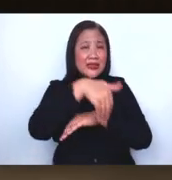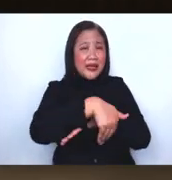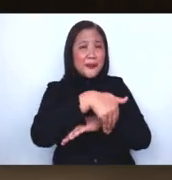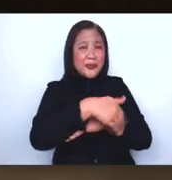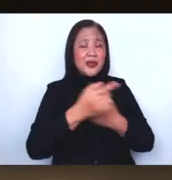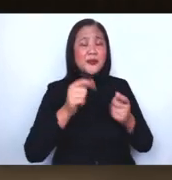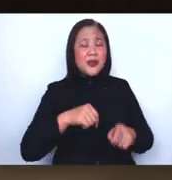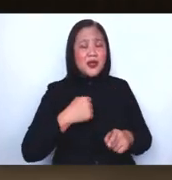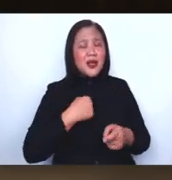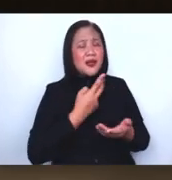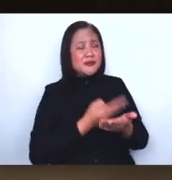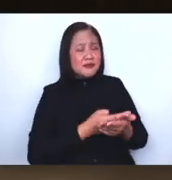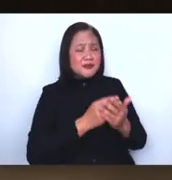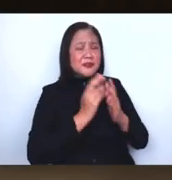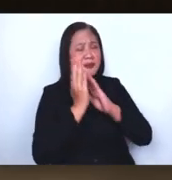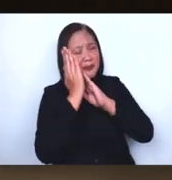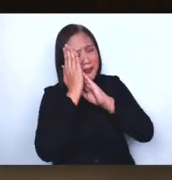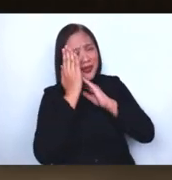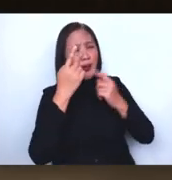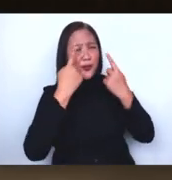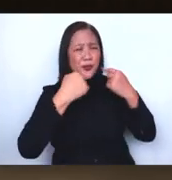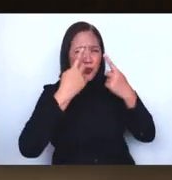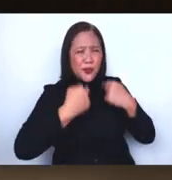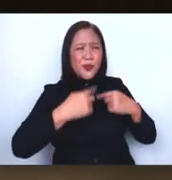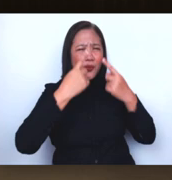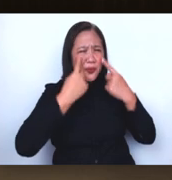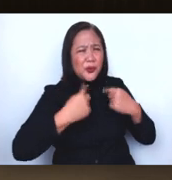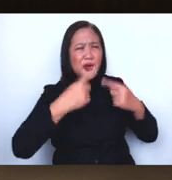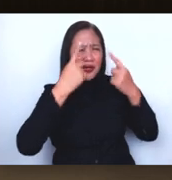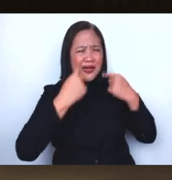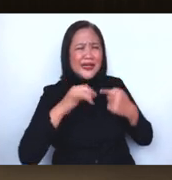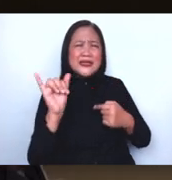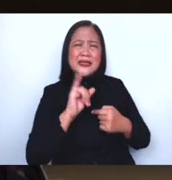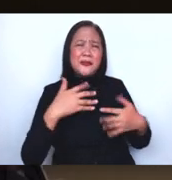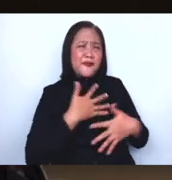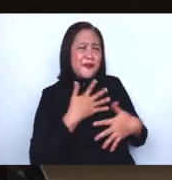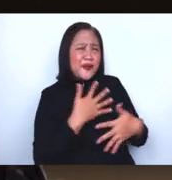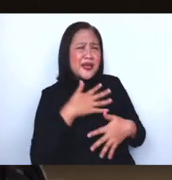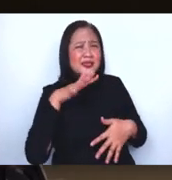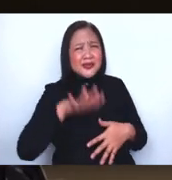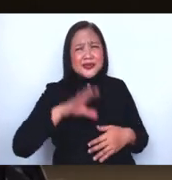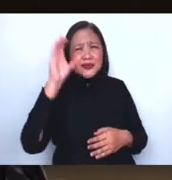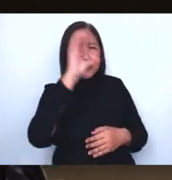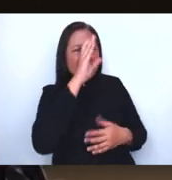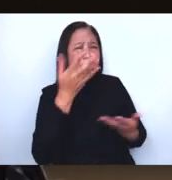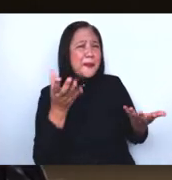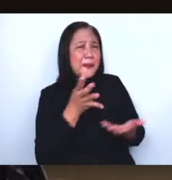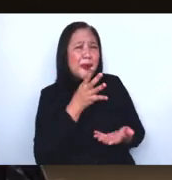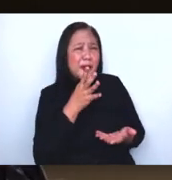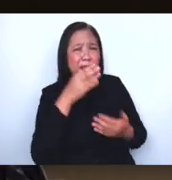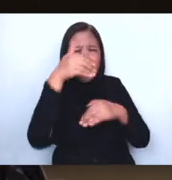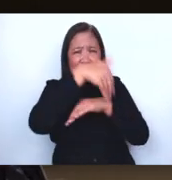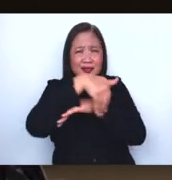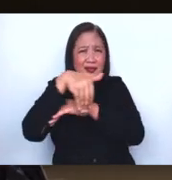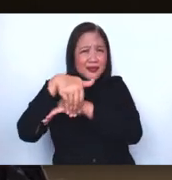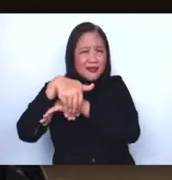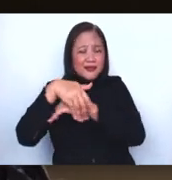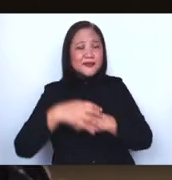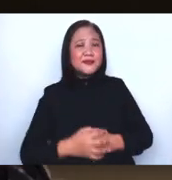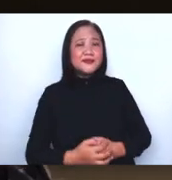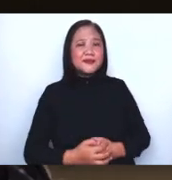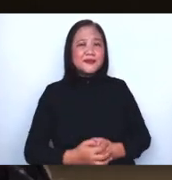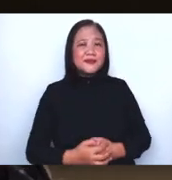that night, lying in my bed, I cried, like a frightened child searching for his mother in the